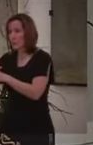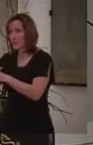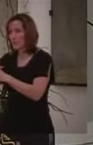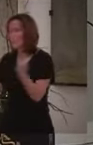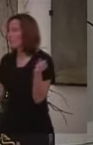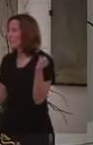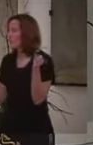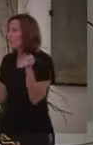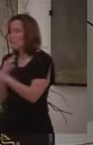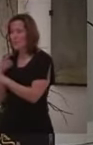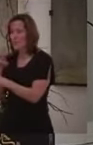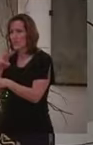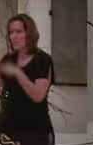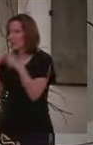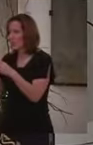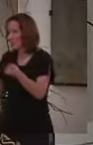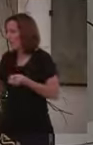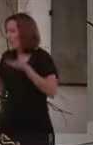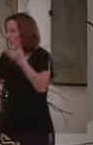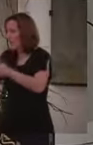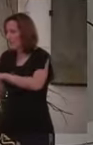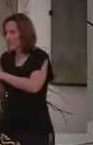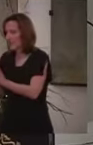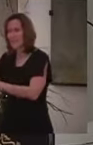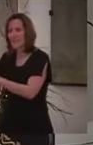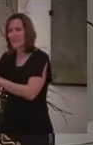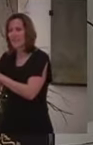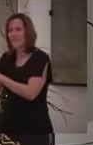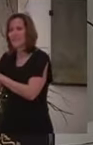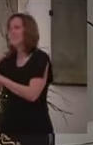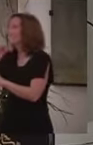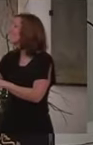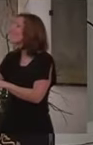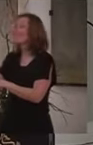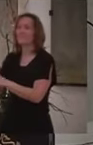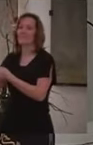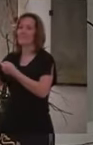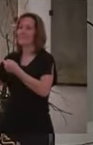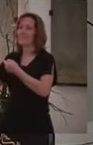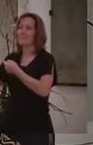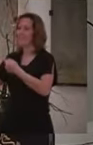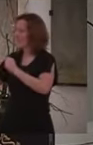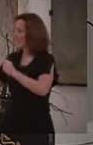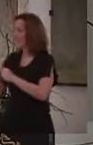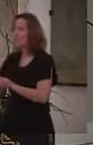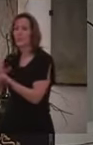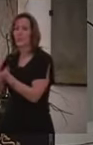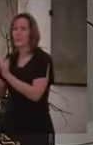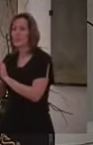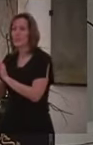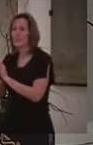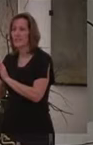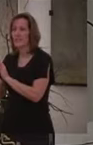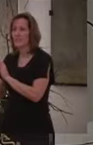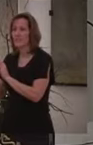The worst that the world has to offer, death itself, is no match for the power of God's love.